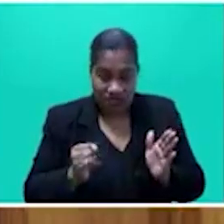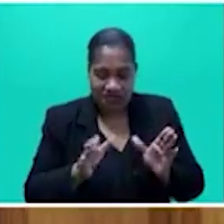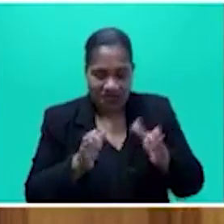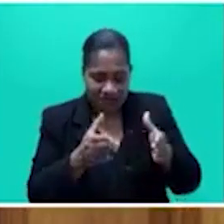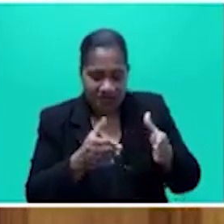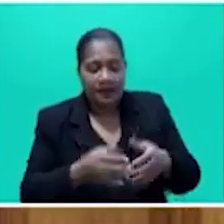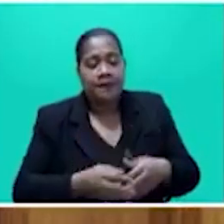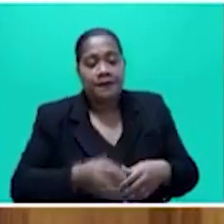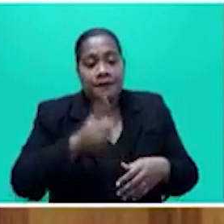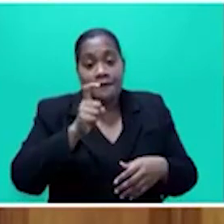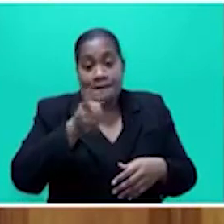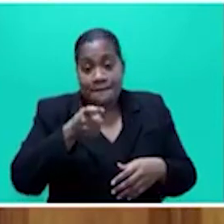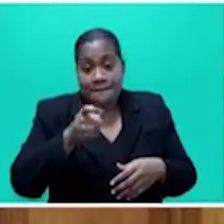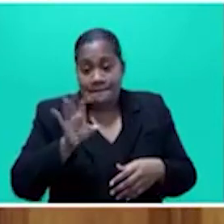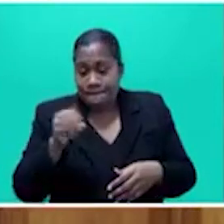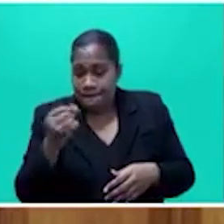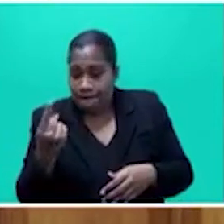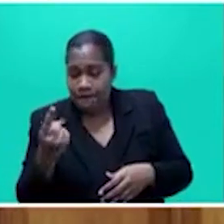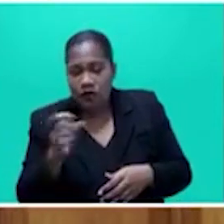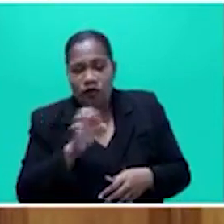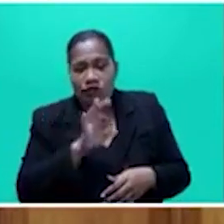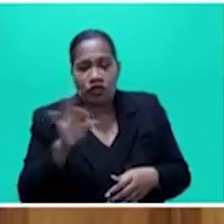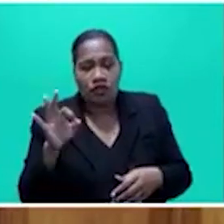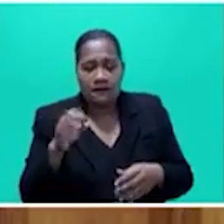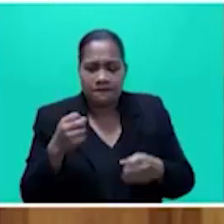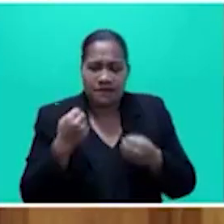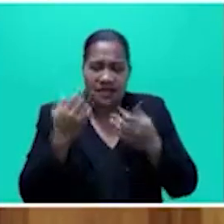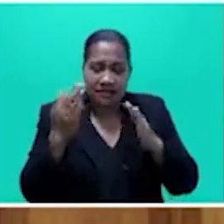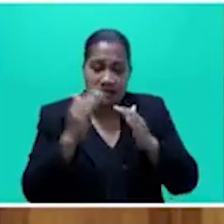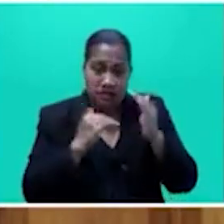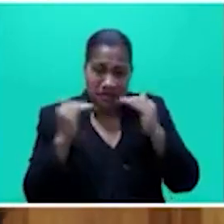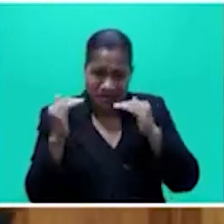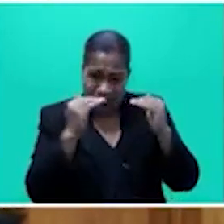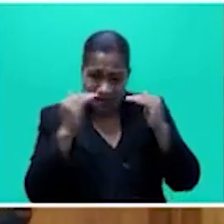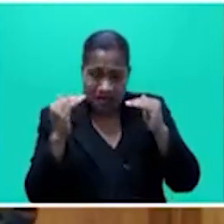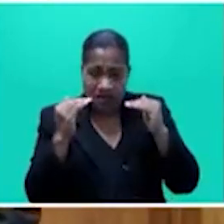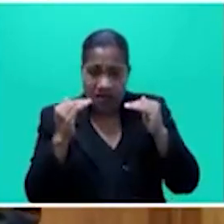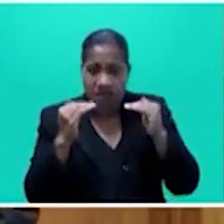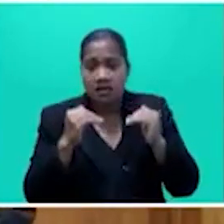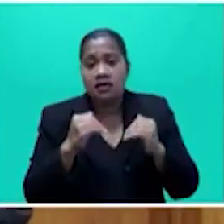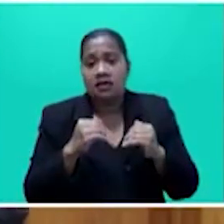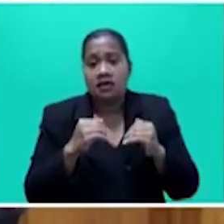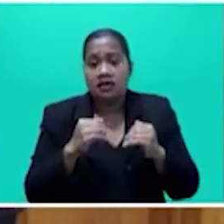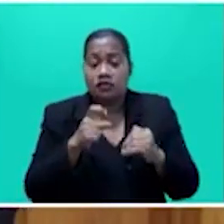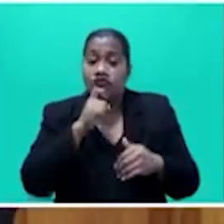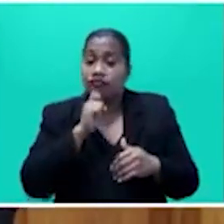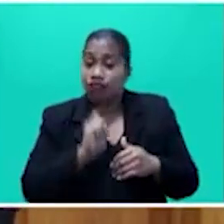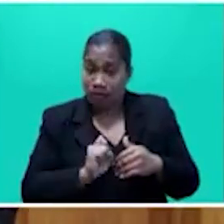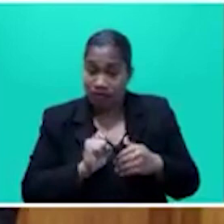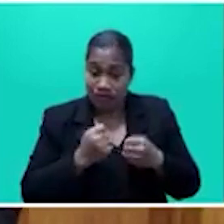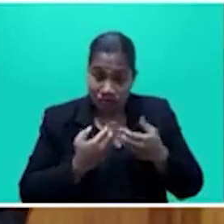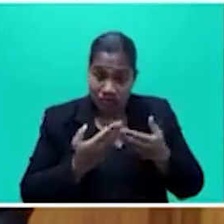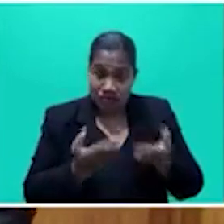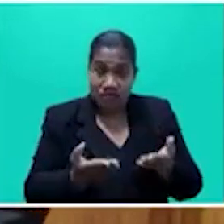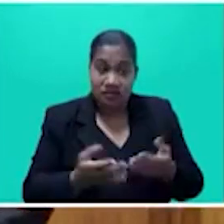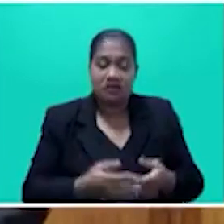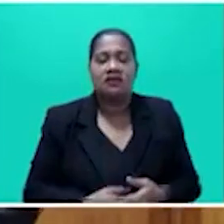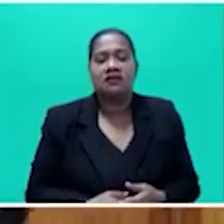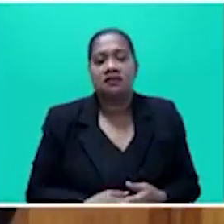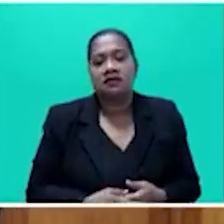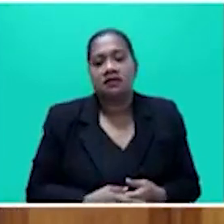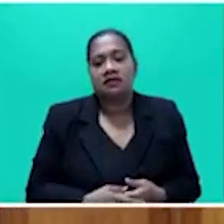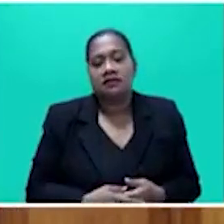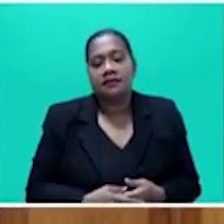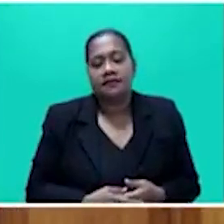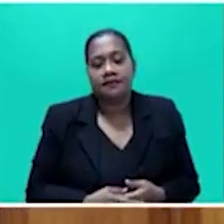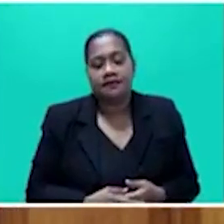someone is not offering the standard that we promised, that it would compromise